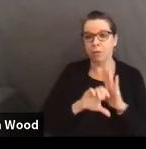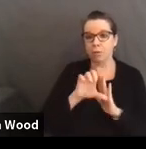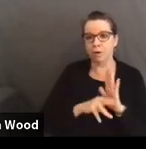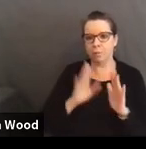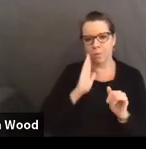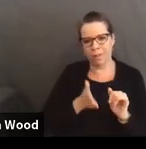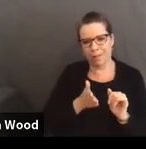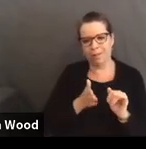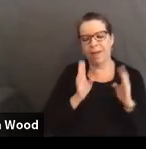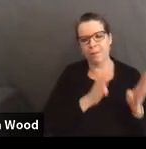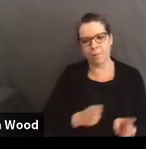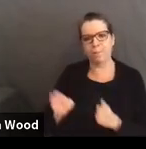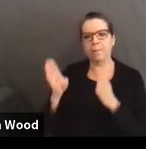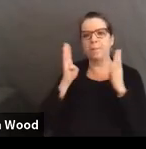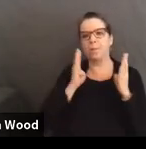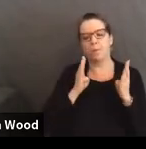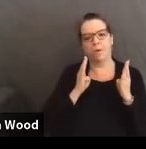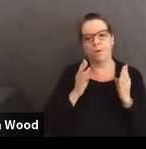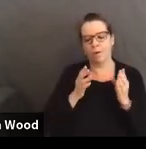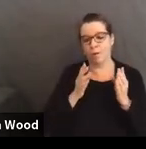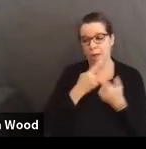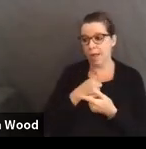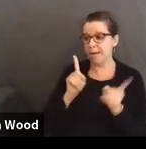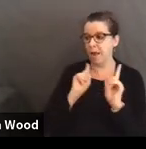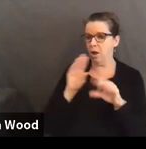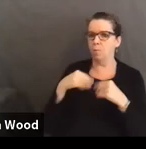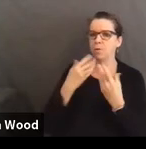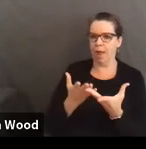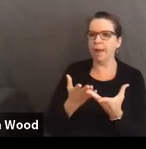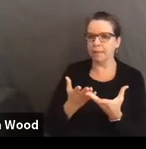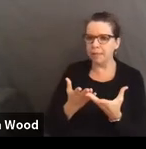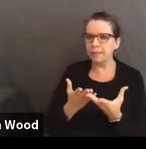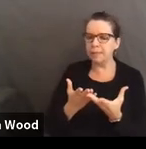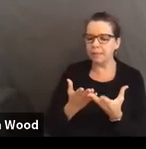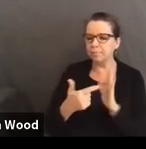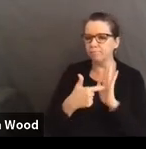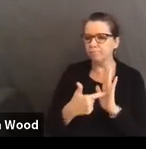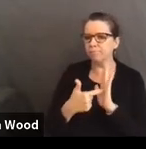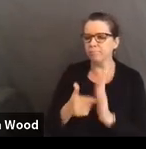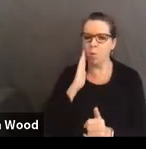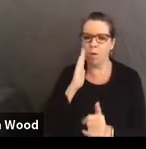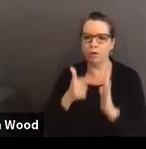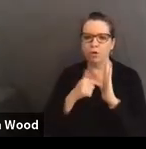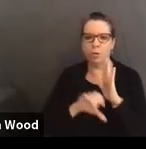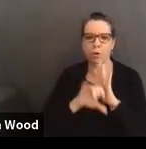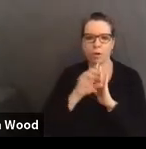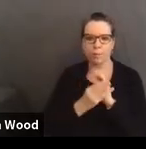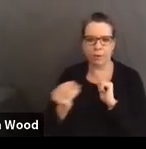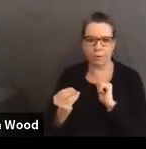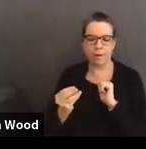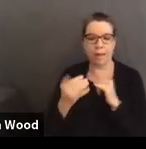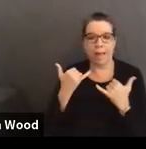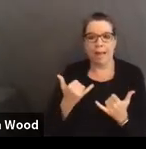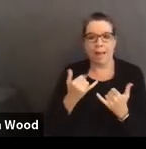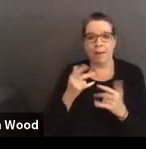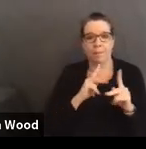we're planning to very quickly be able to provide overviews and introductions to those curricular materials. We know people are eager